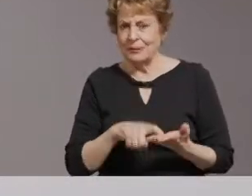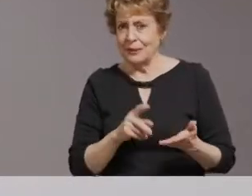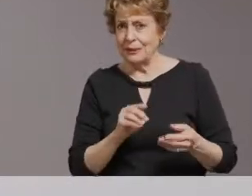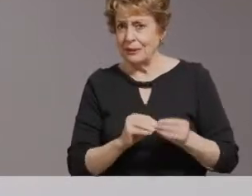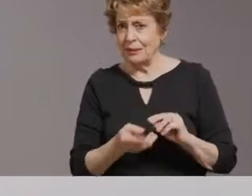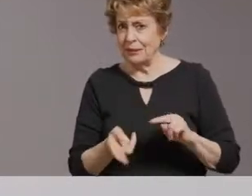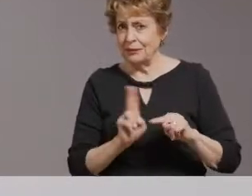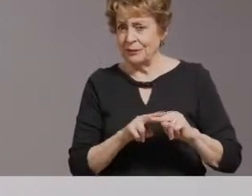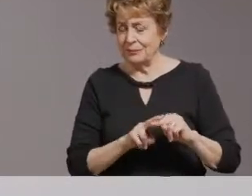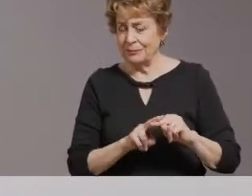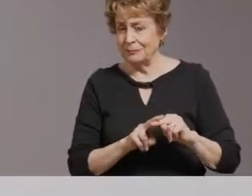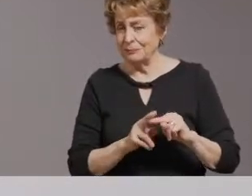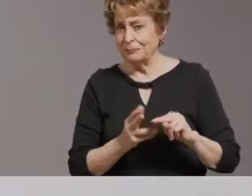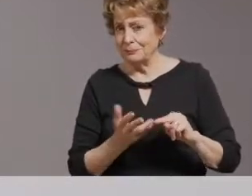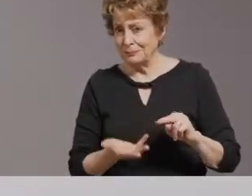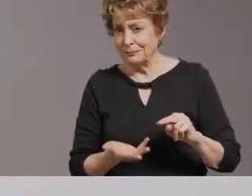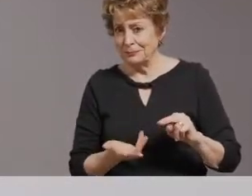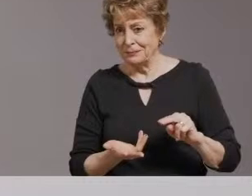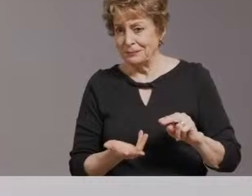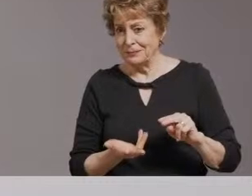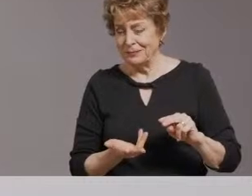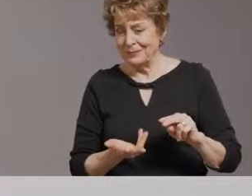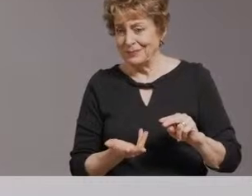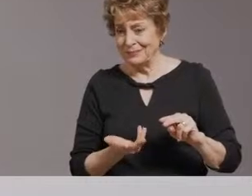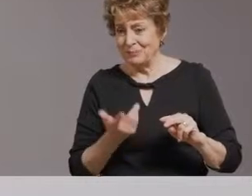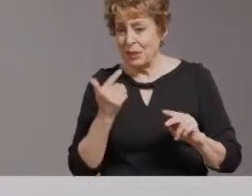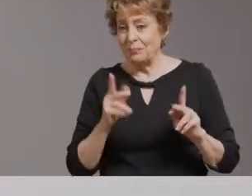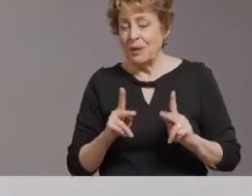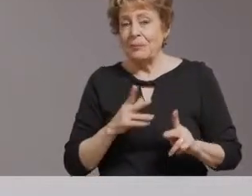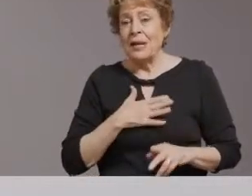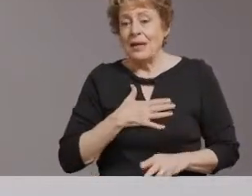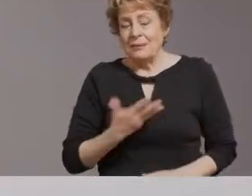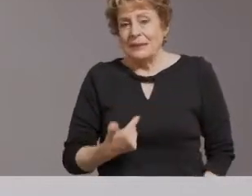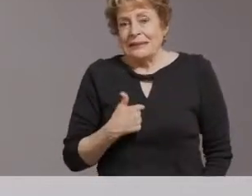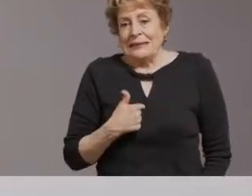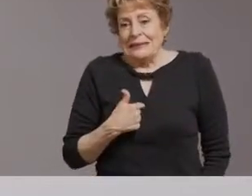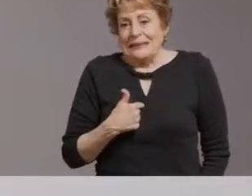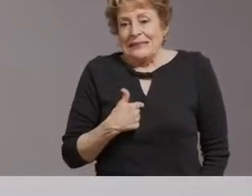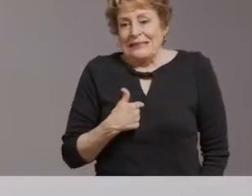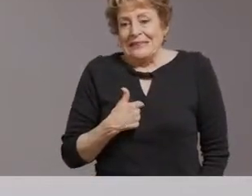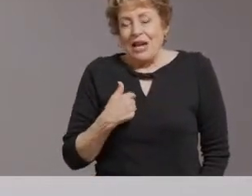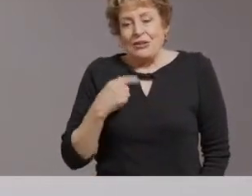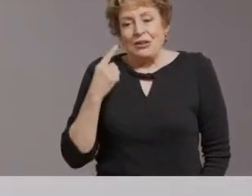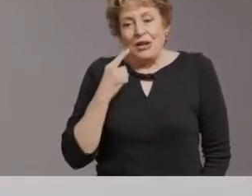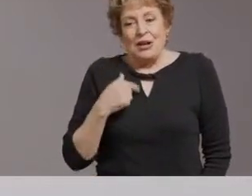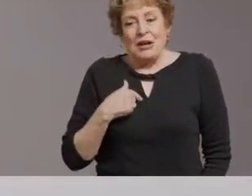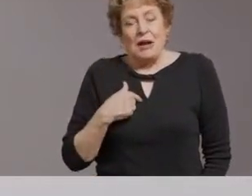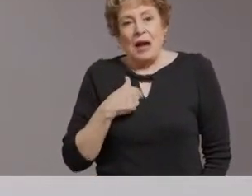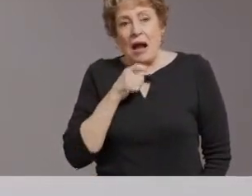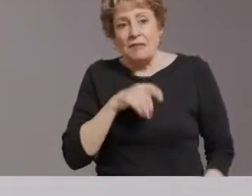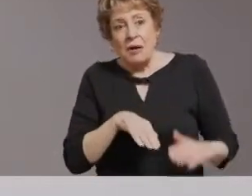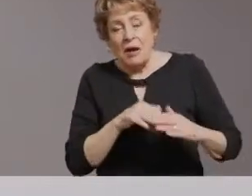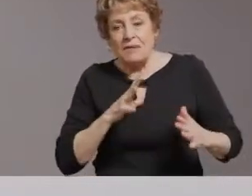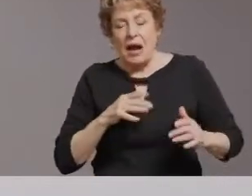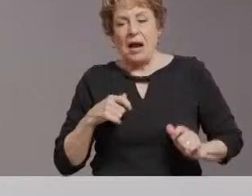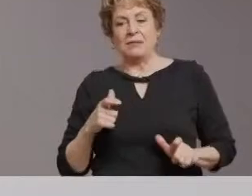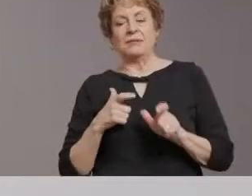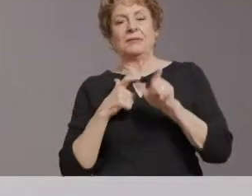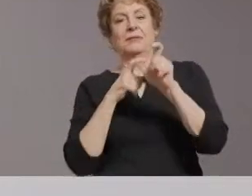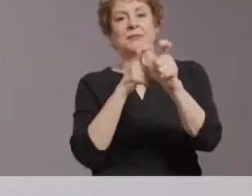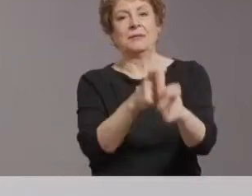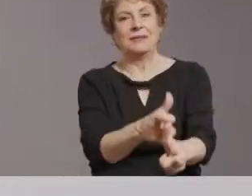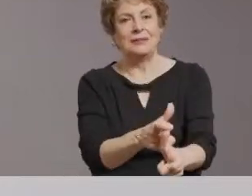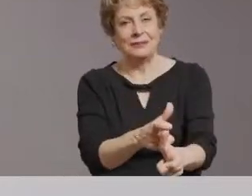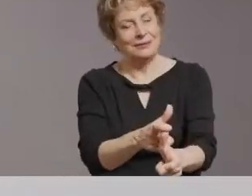those types of self-reported cases since the lifting of the occupancy limits? So that could be